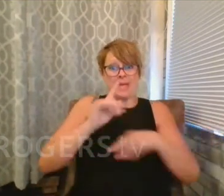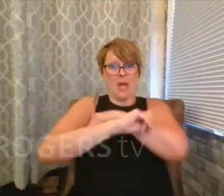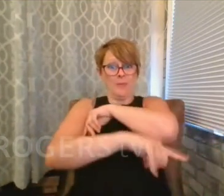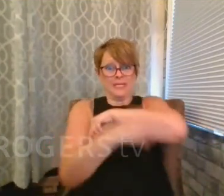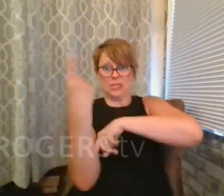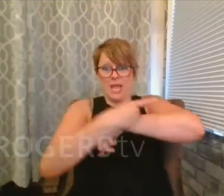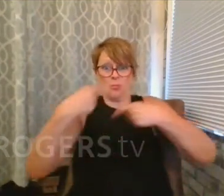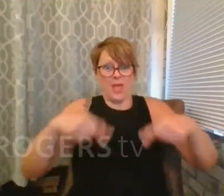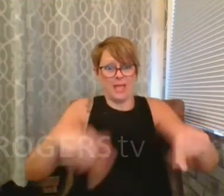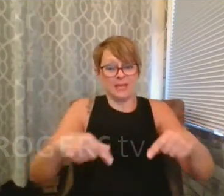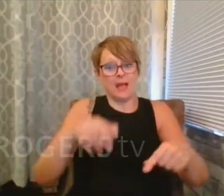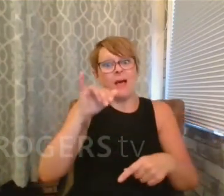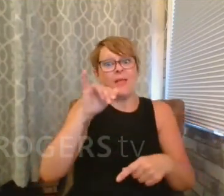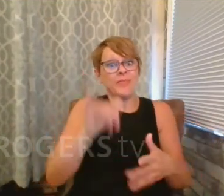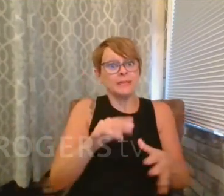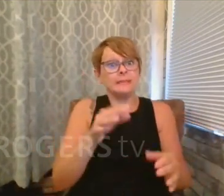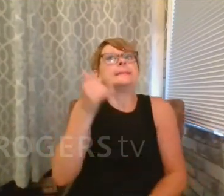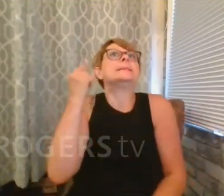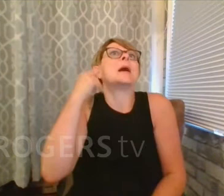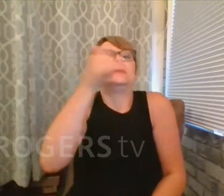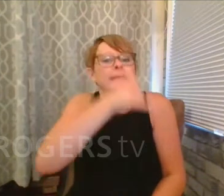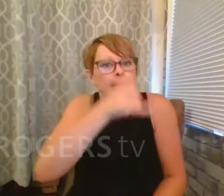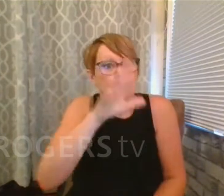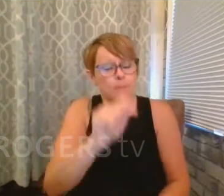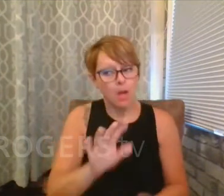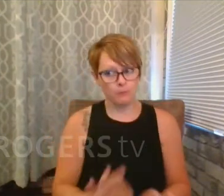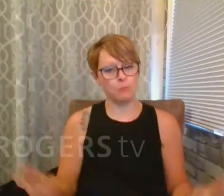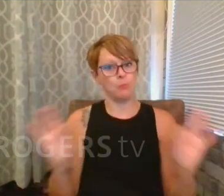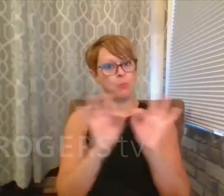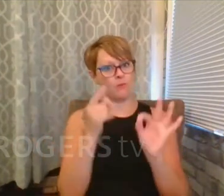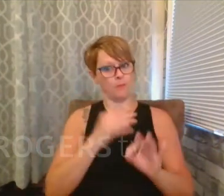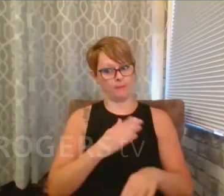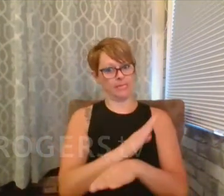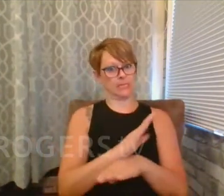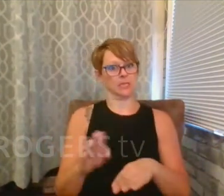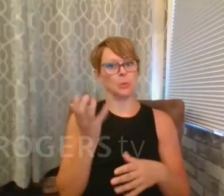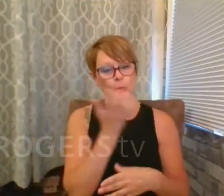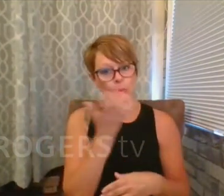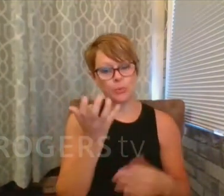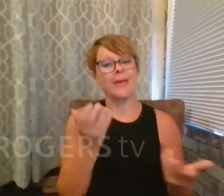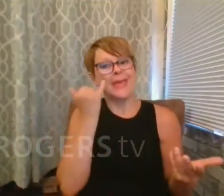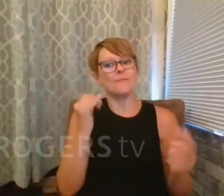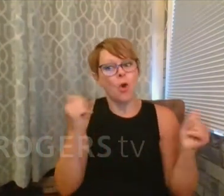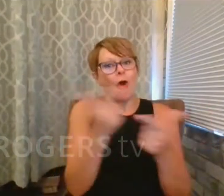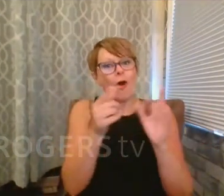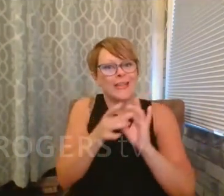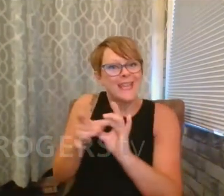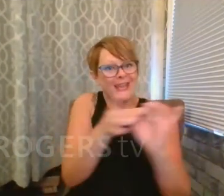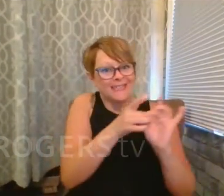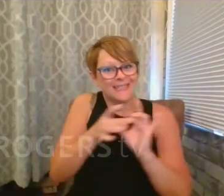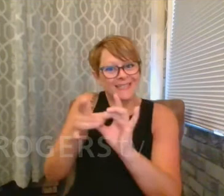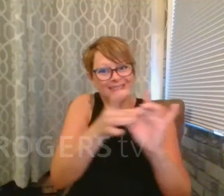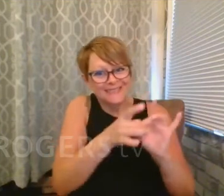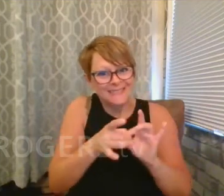are silly things, but very important. So I think if we were all connected a little bit more, we